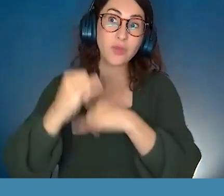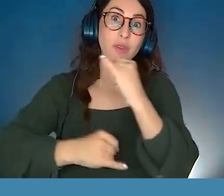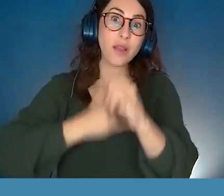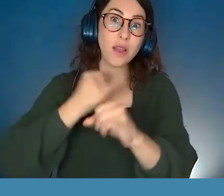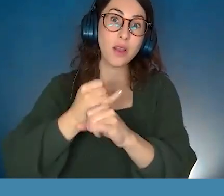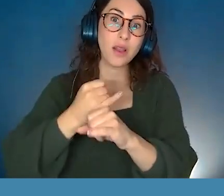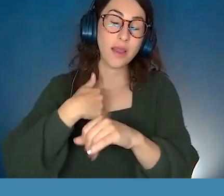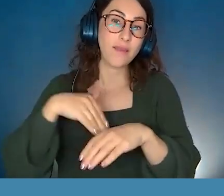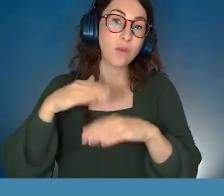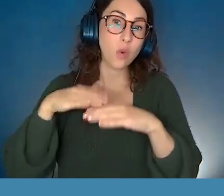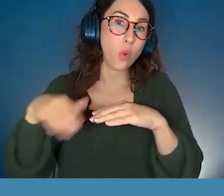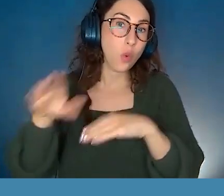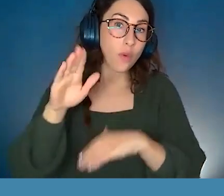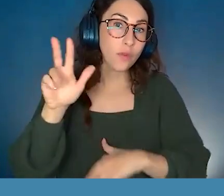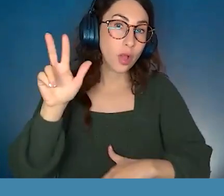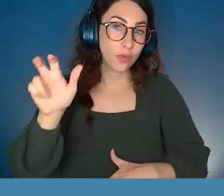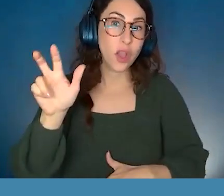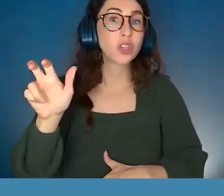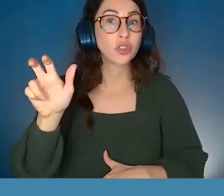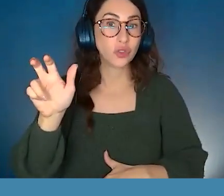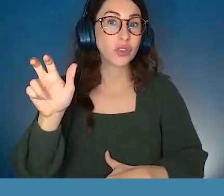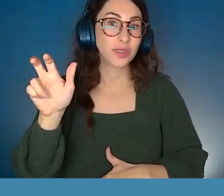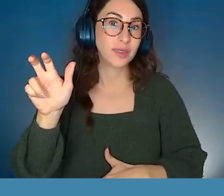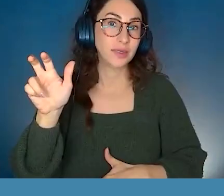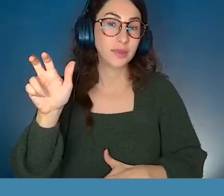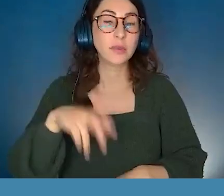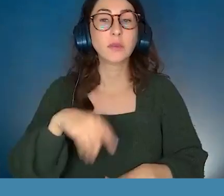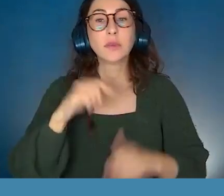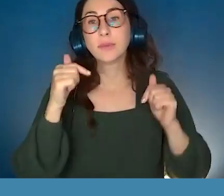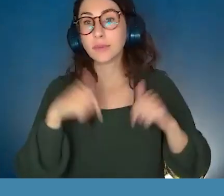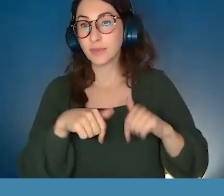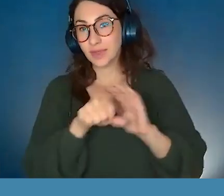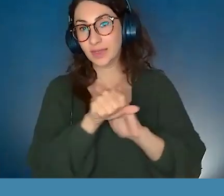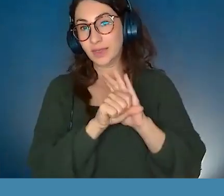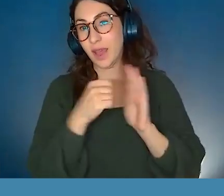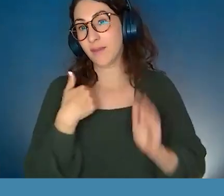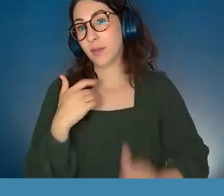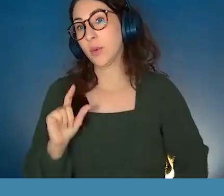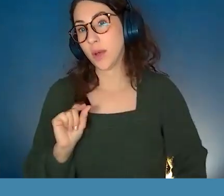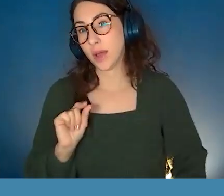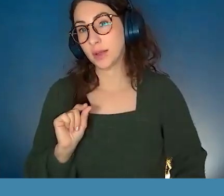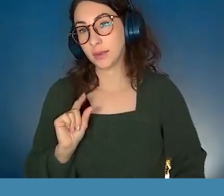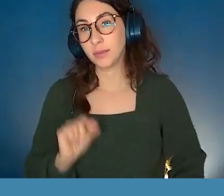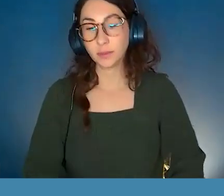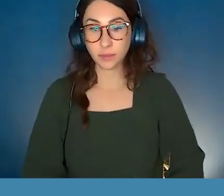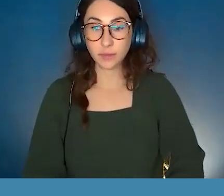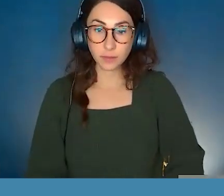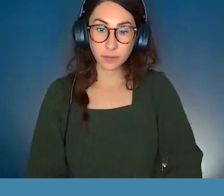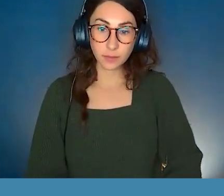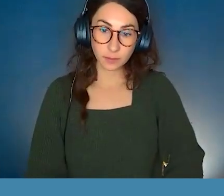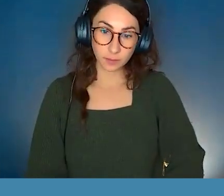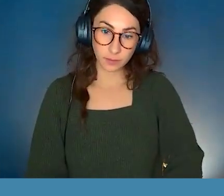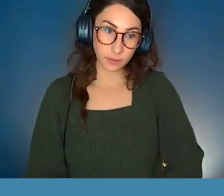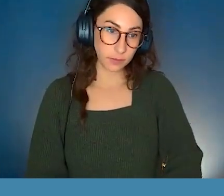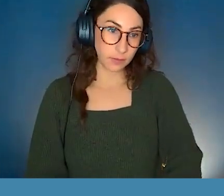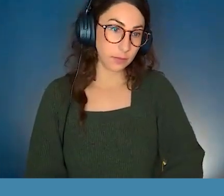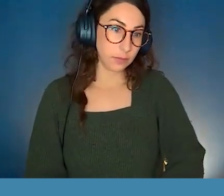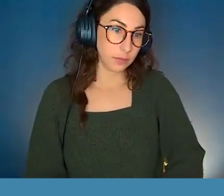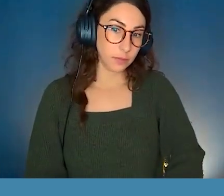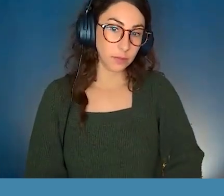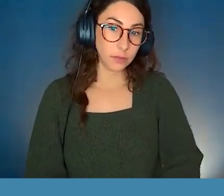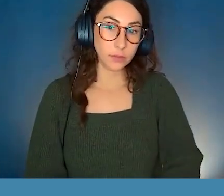clubhouses around the world. But like we said, in Florida, there are 20 clubhouses throughout the state.